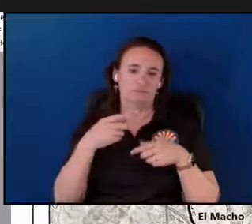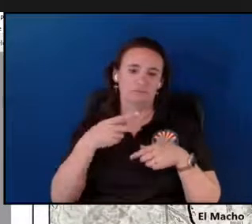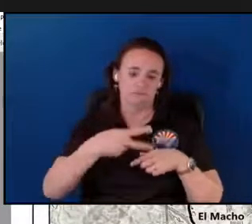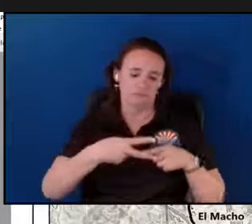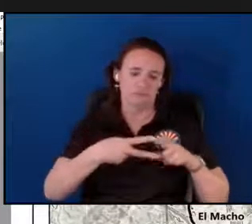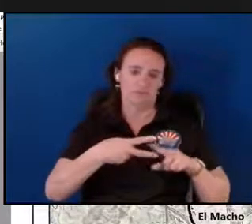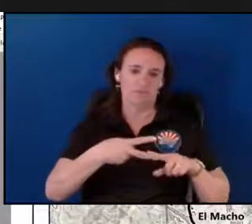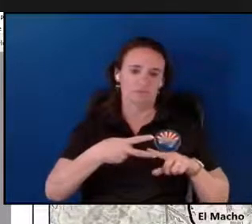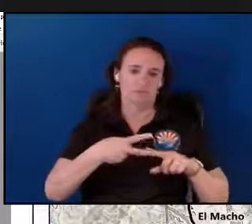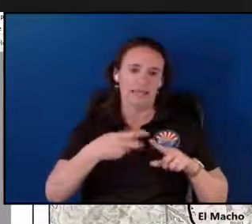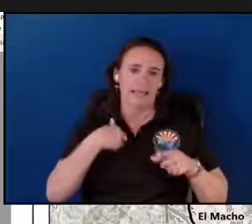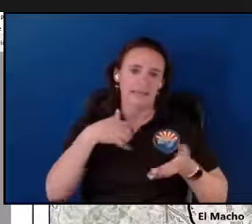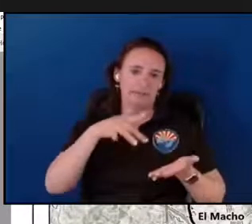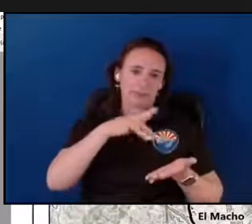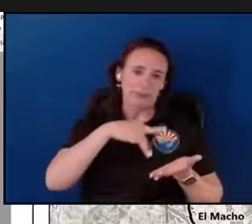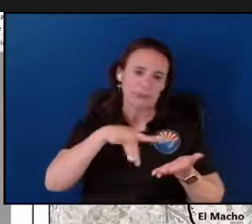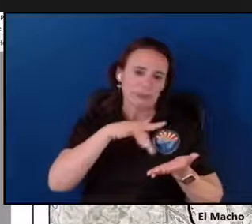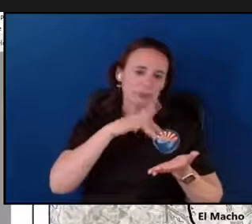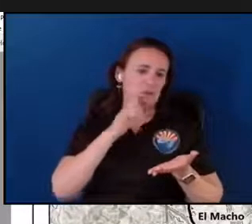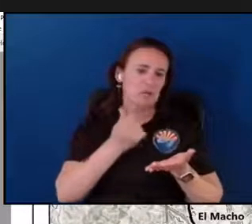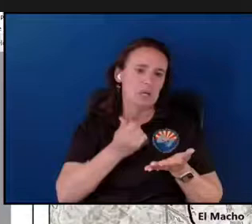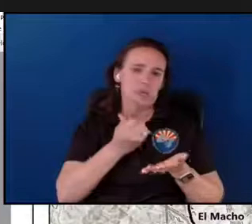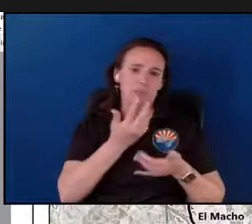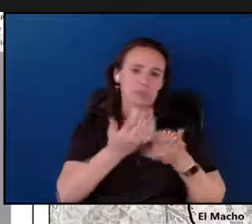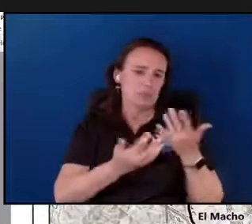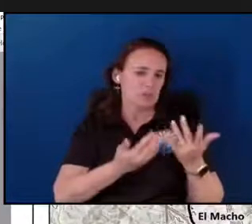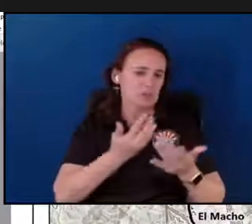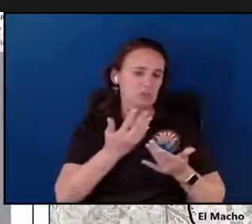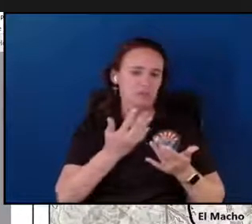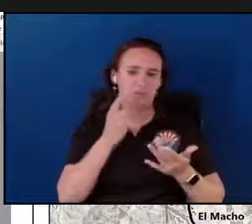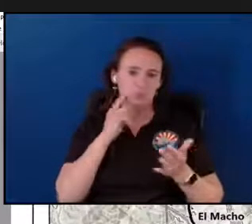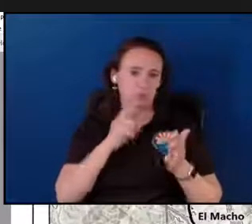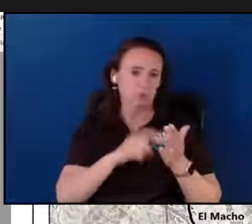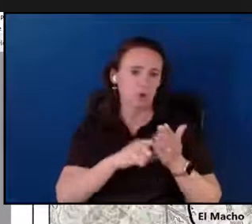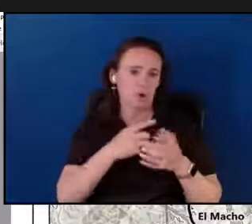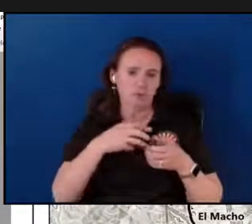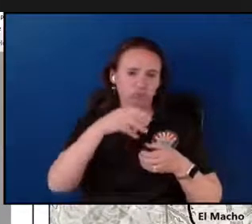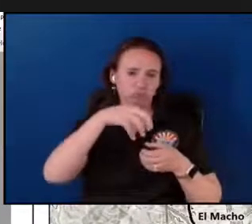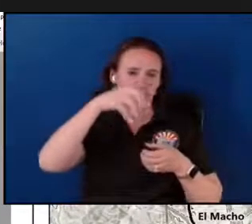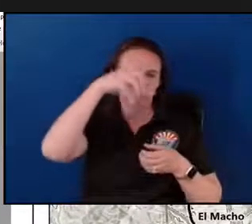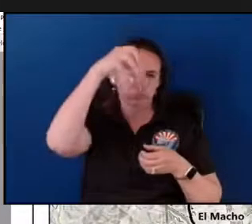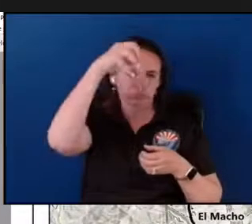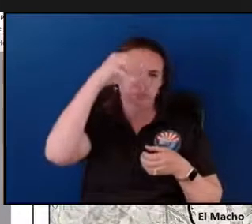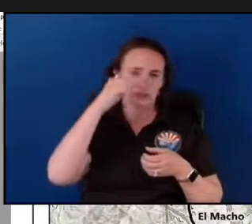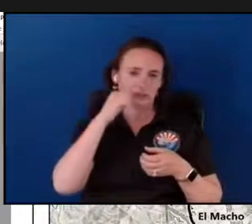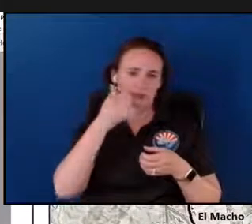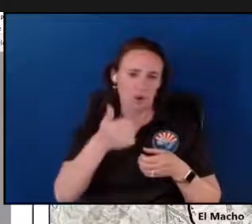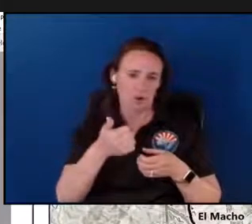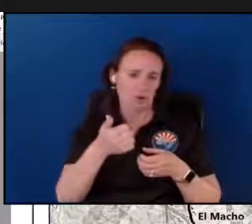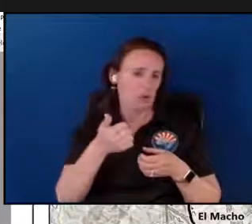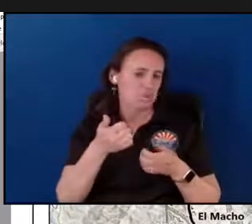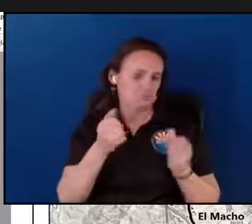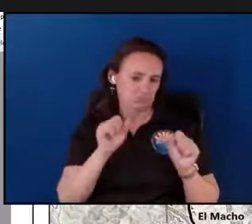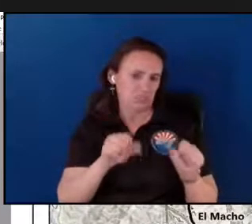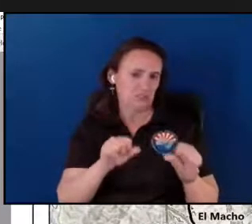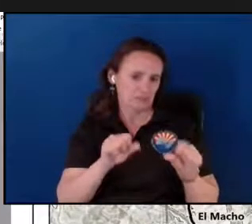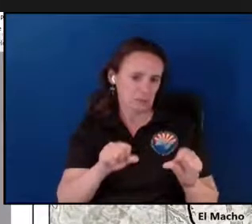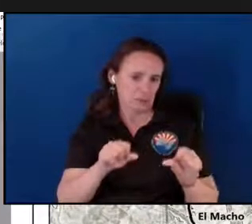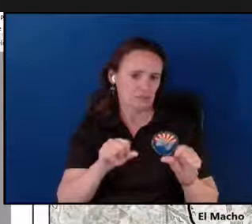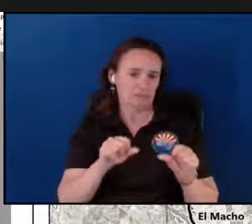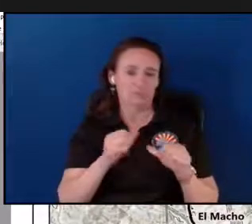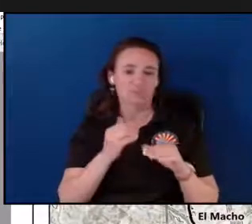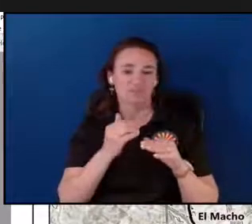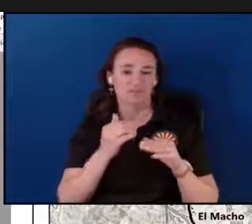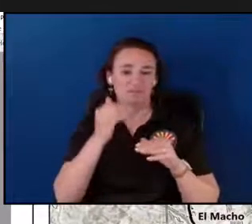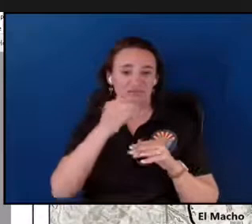continue to burn out. Don't be surprised if you see a small column come out of there tomorrow. That's a very real possibility. Same thing with the